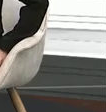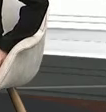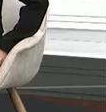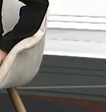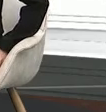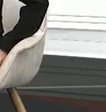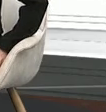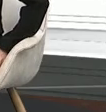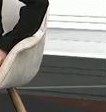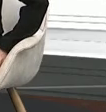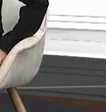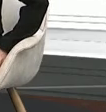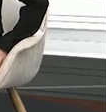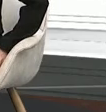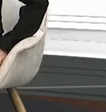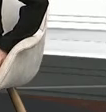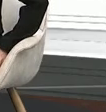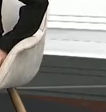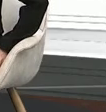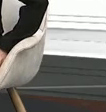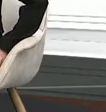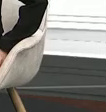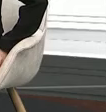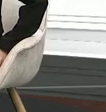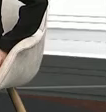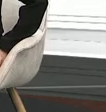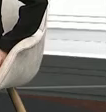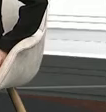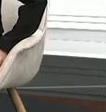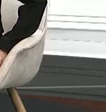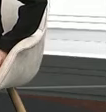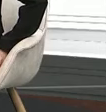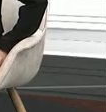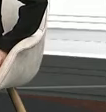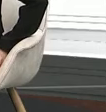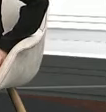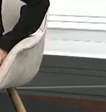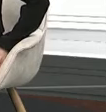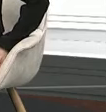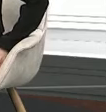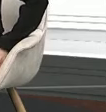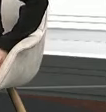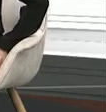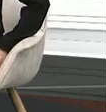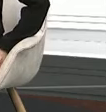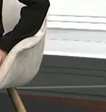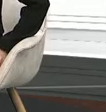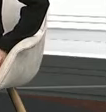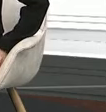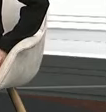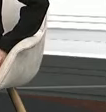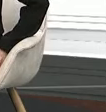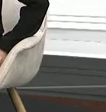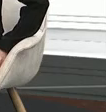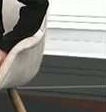next Prime Minister. Yes, and it's time to begin the voting process in which